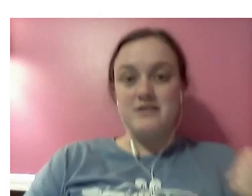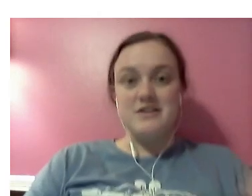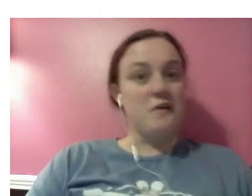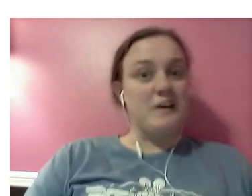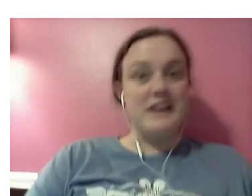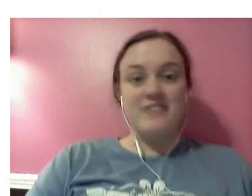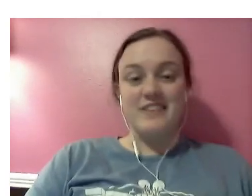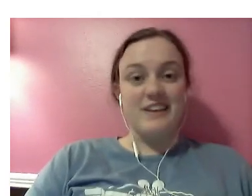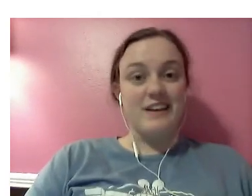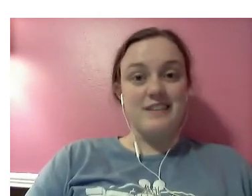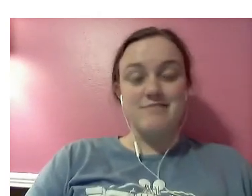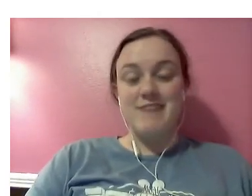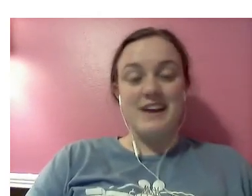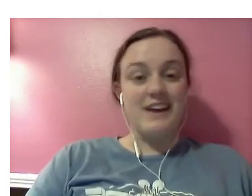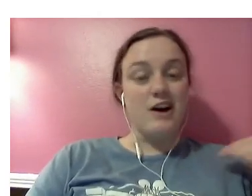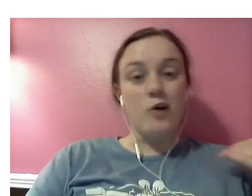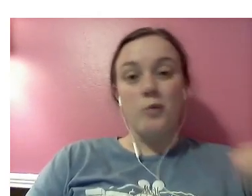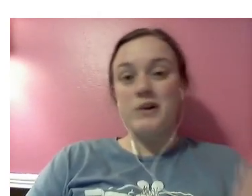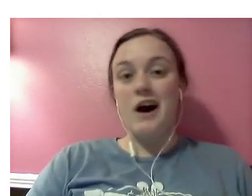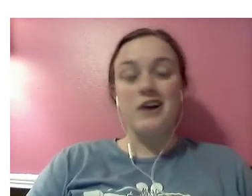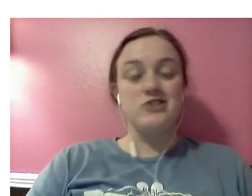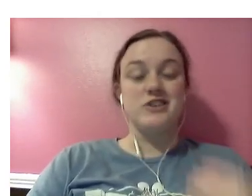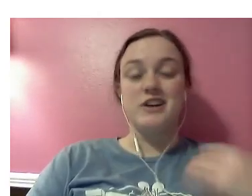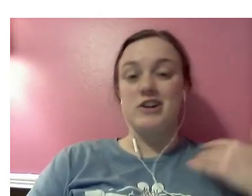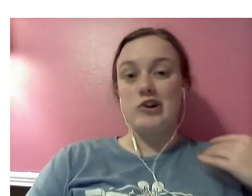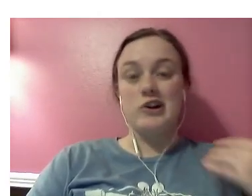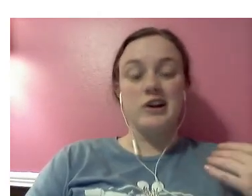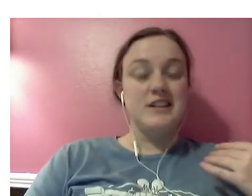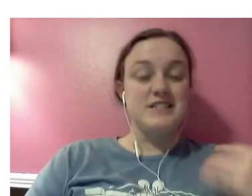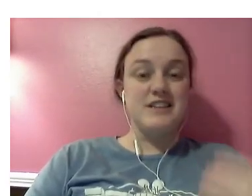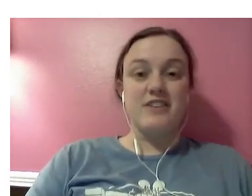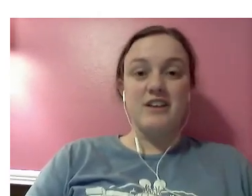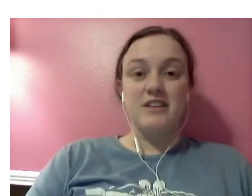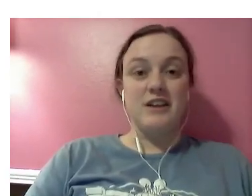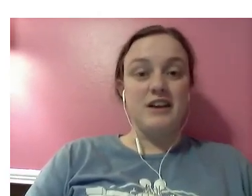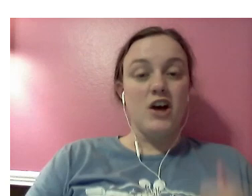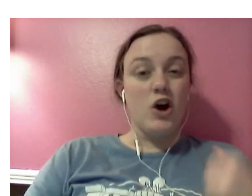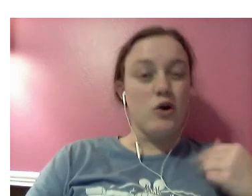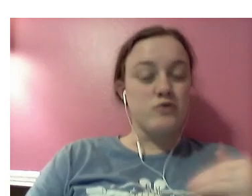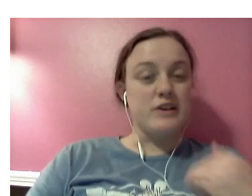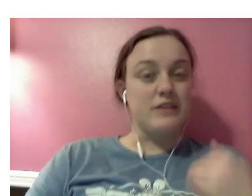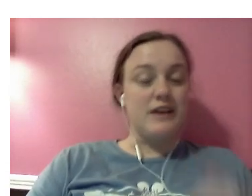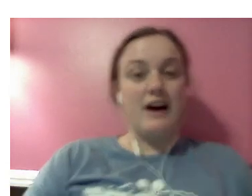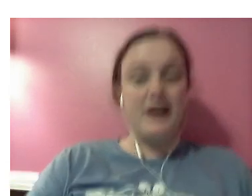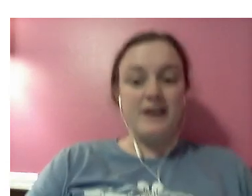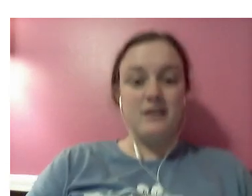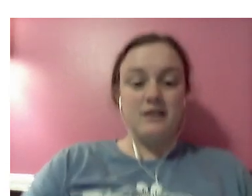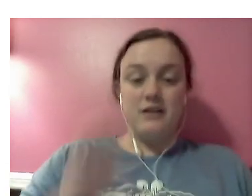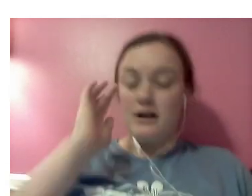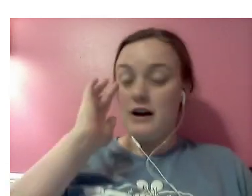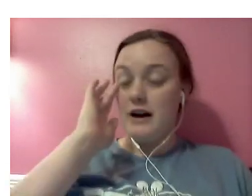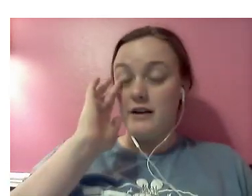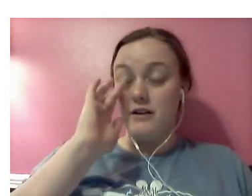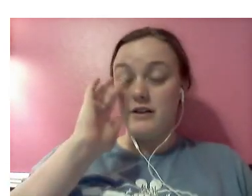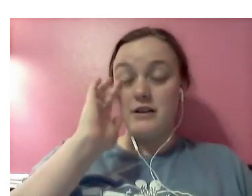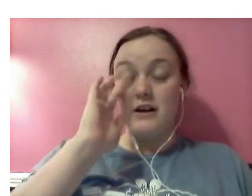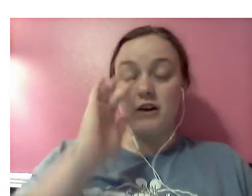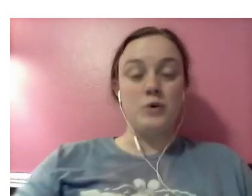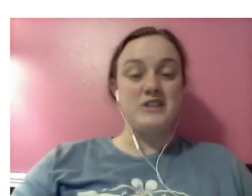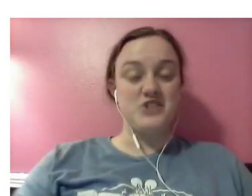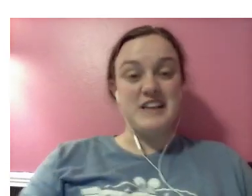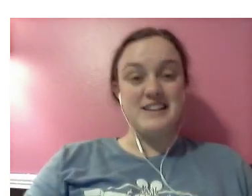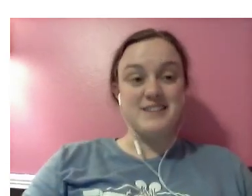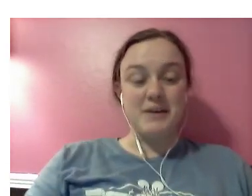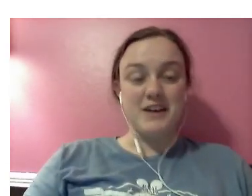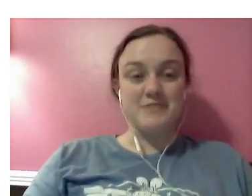really knowing everything and making a 100 or definitely a really high on a